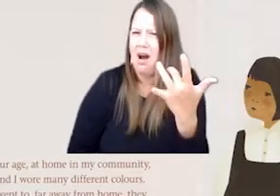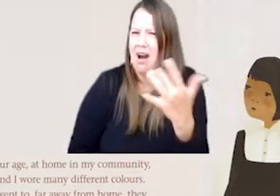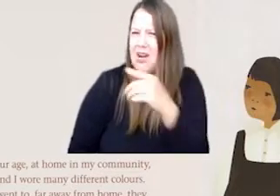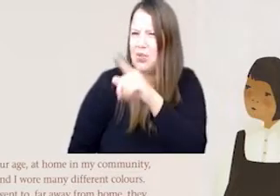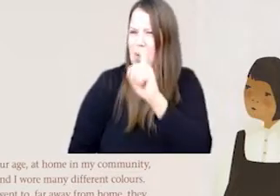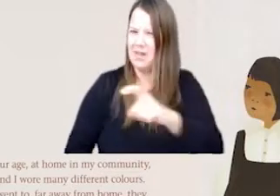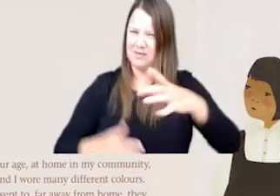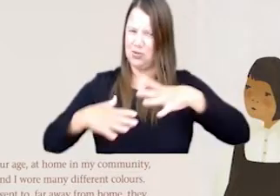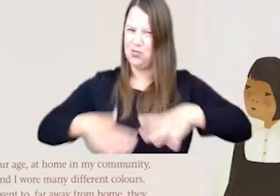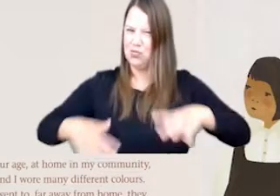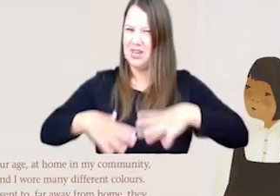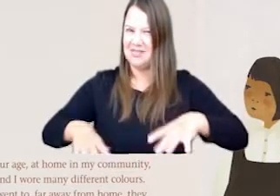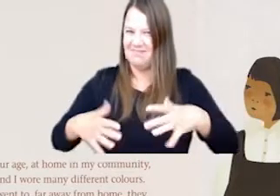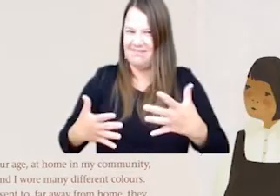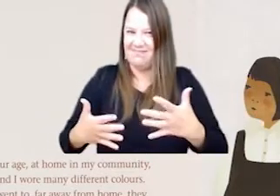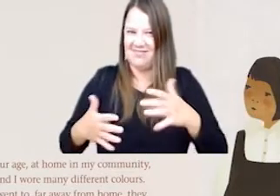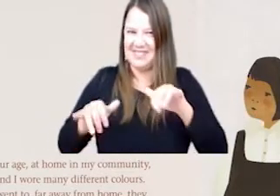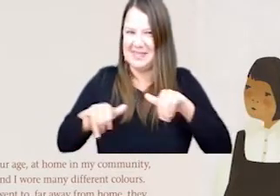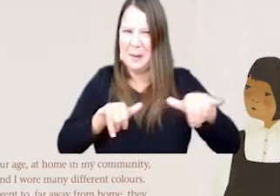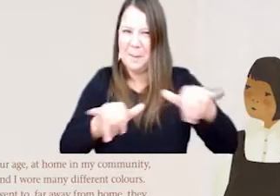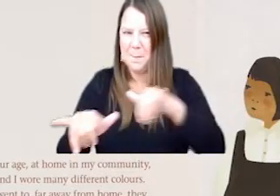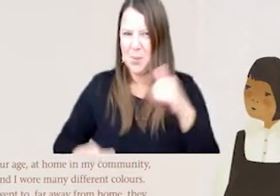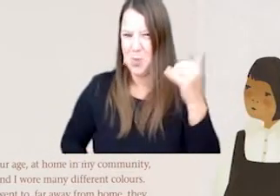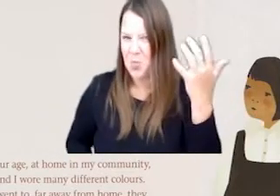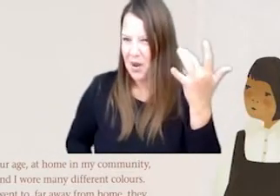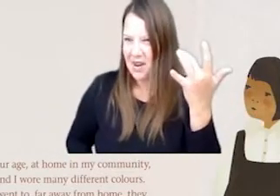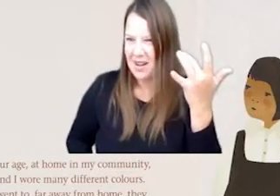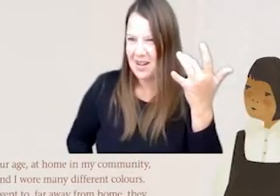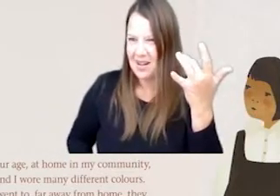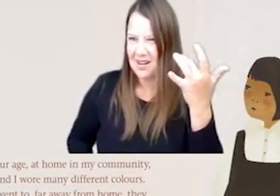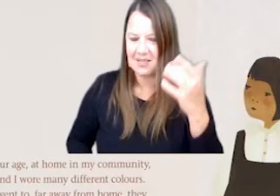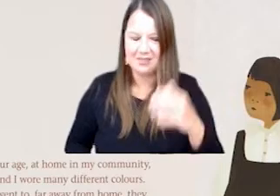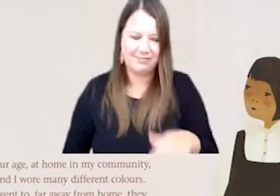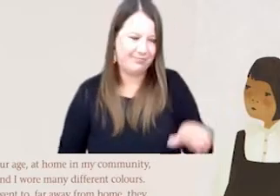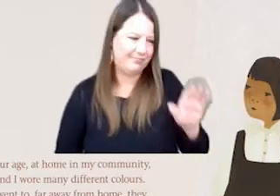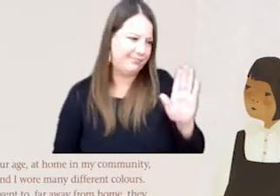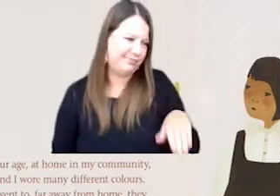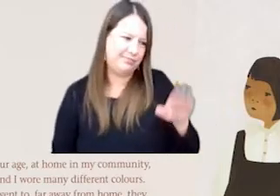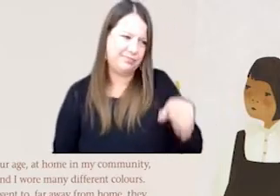Why did you have to dress like that? I asked.